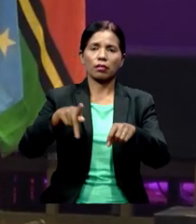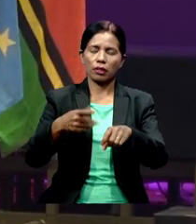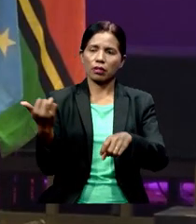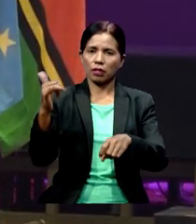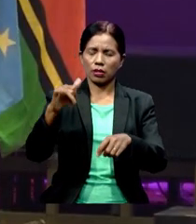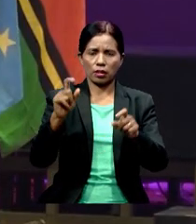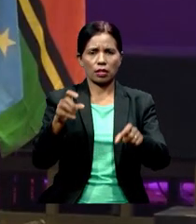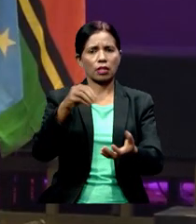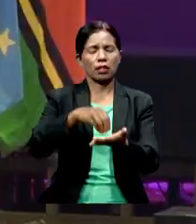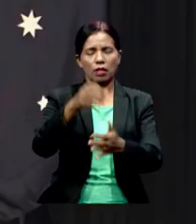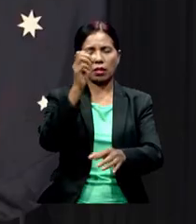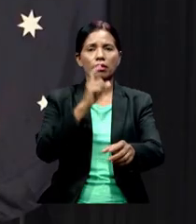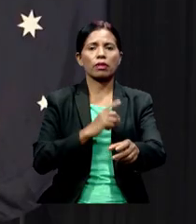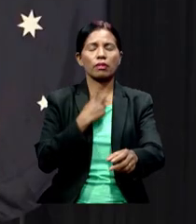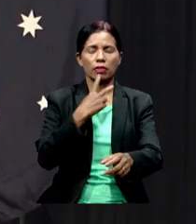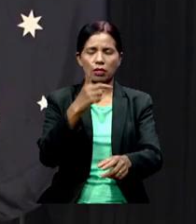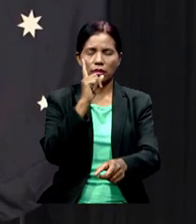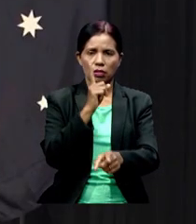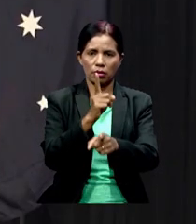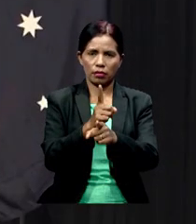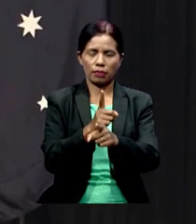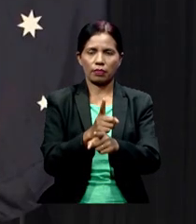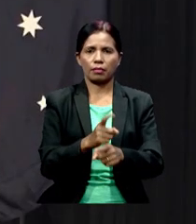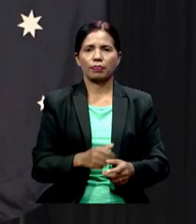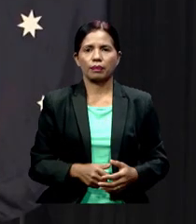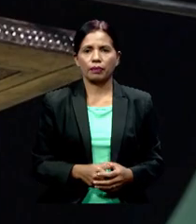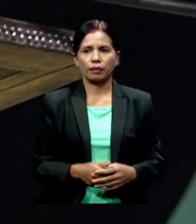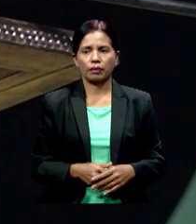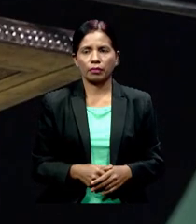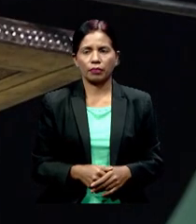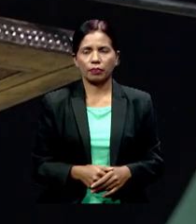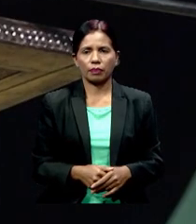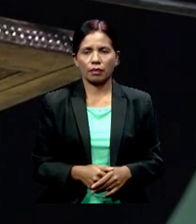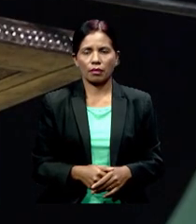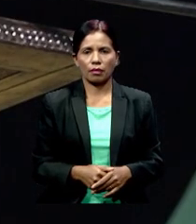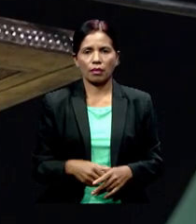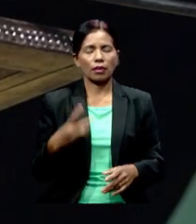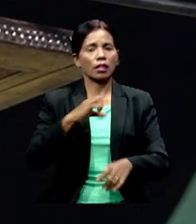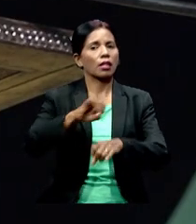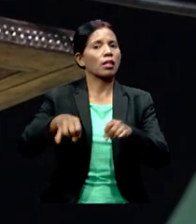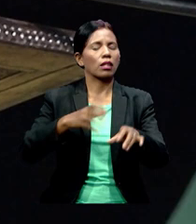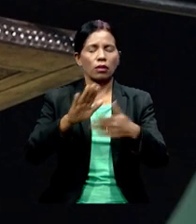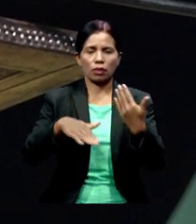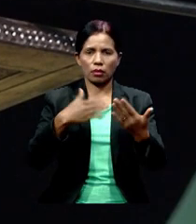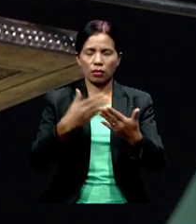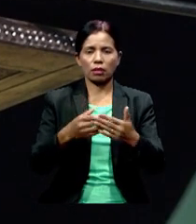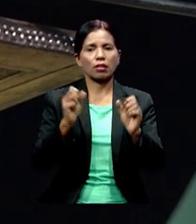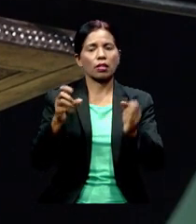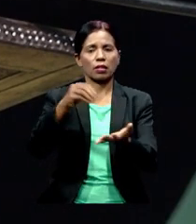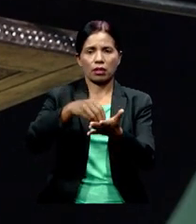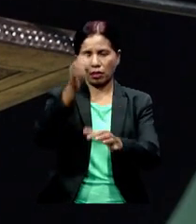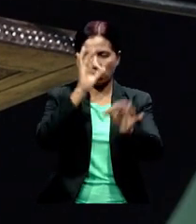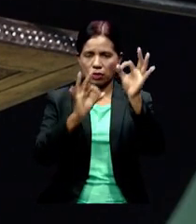tenki garante lia ida nebe lolos no certeza. That our Pacific priorities are understood and that